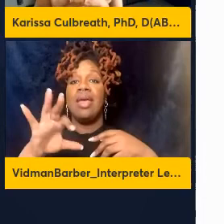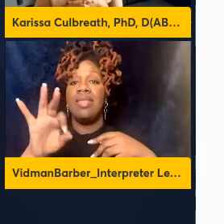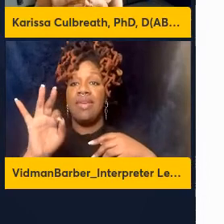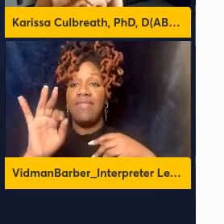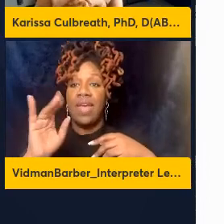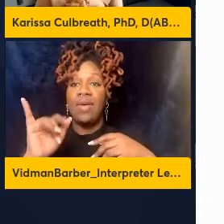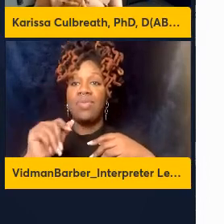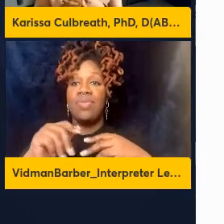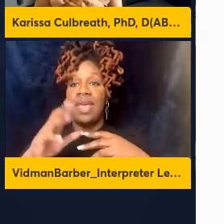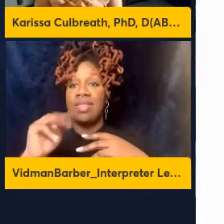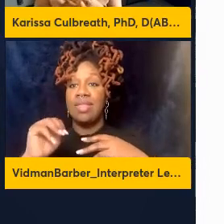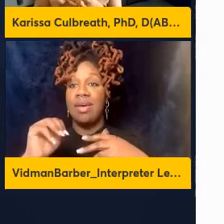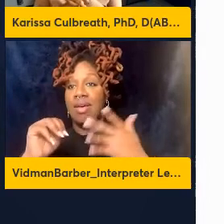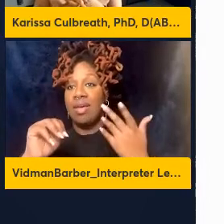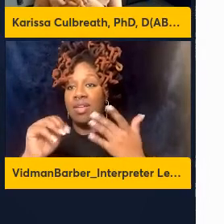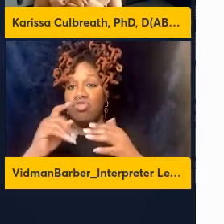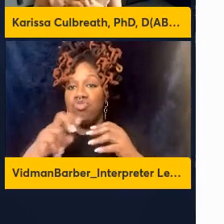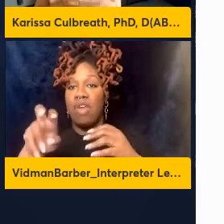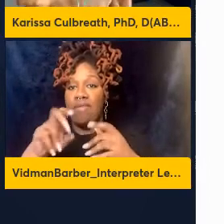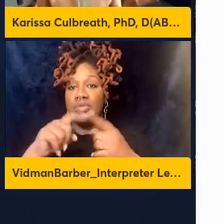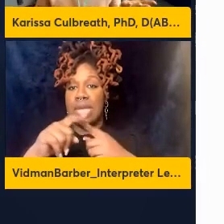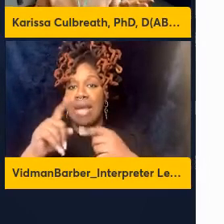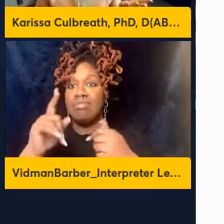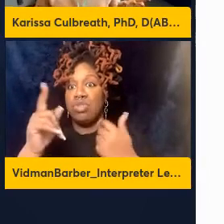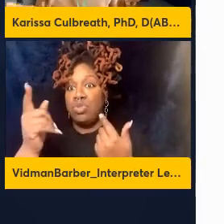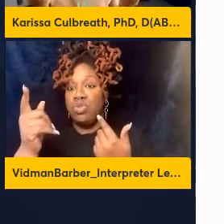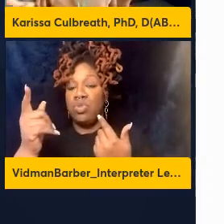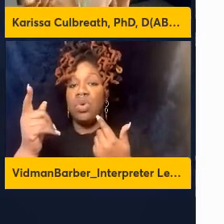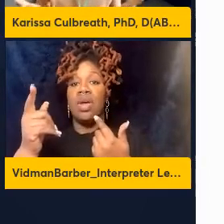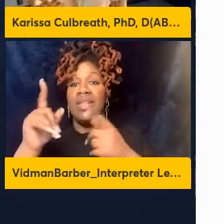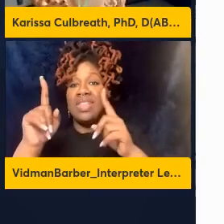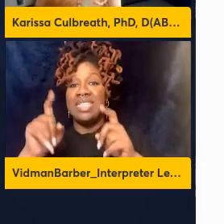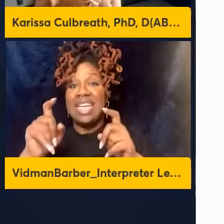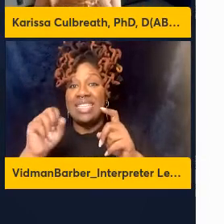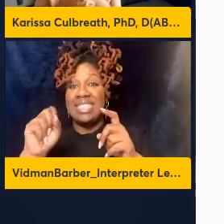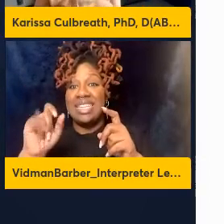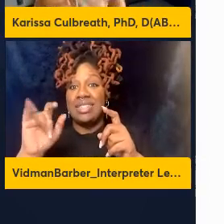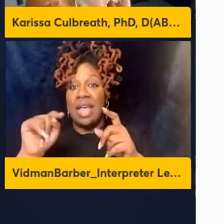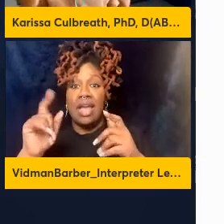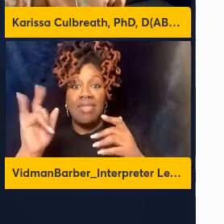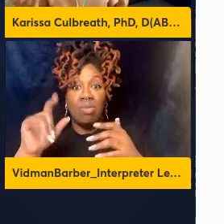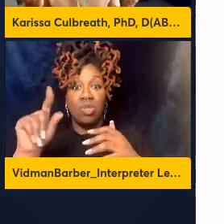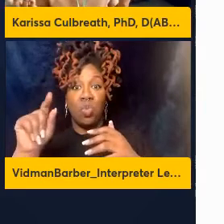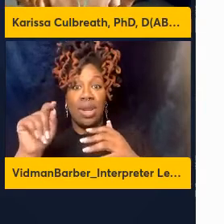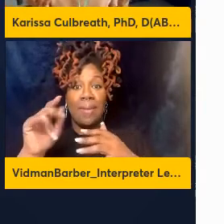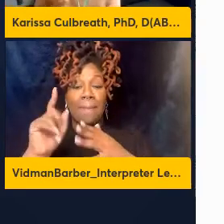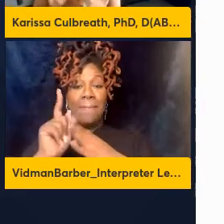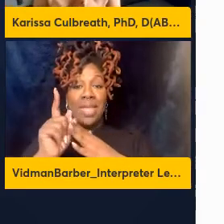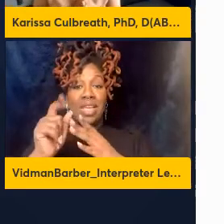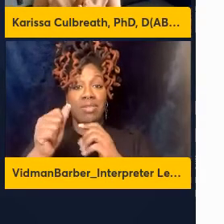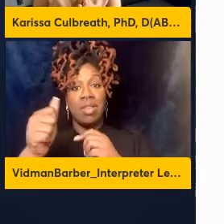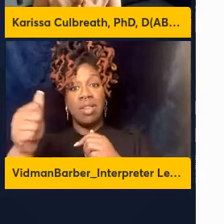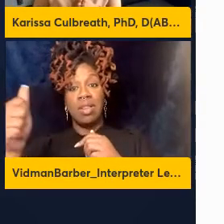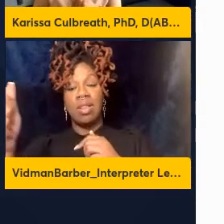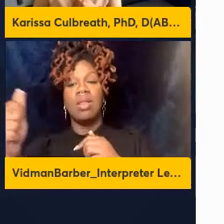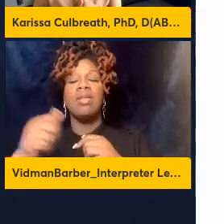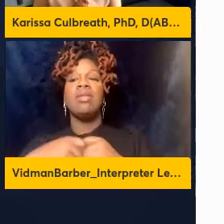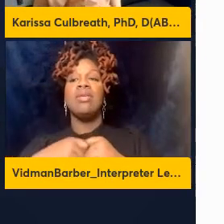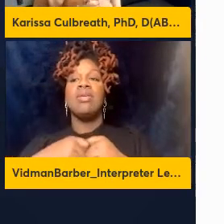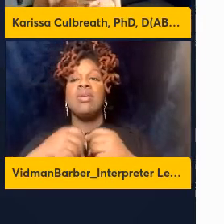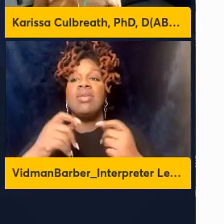time to a testing site was 20 minutes. And maybe that sounds okay for most people. Most people can probably travel 20